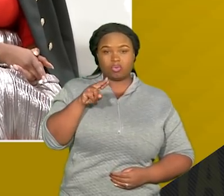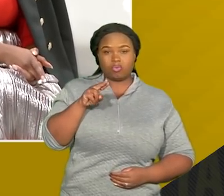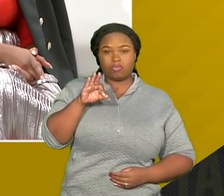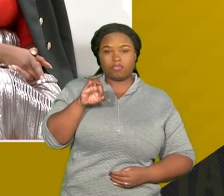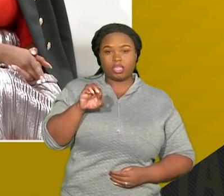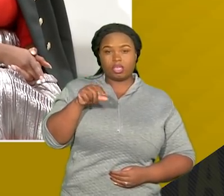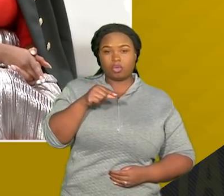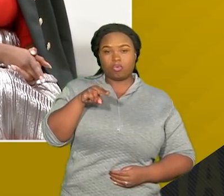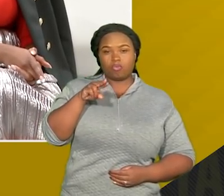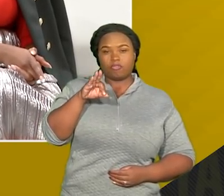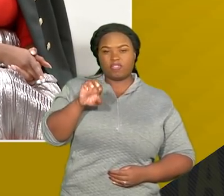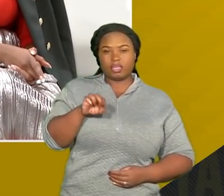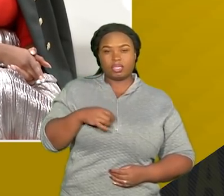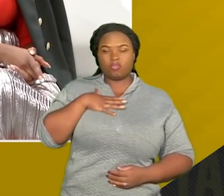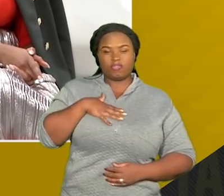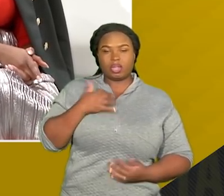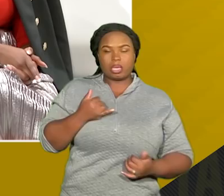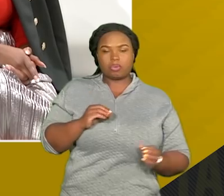Okay.